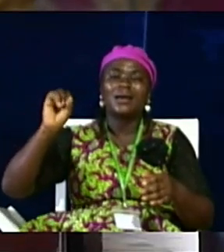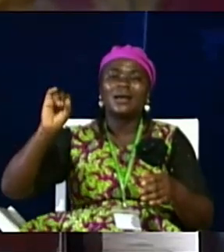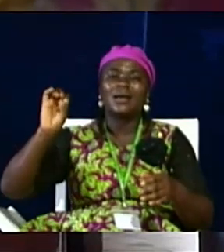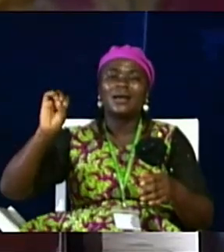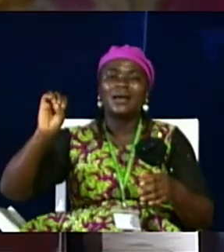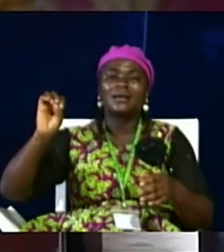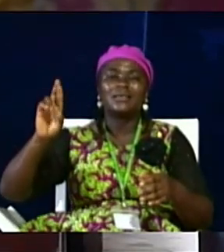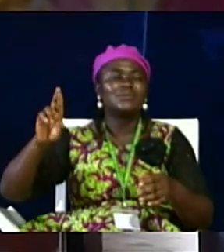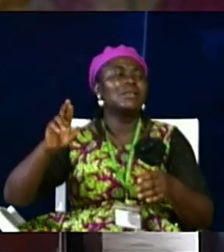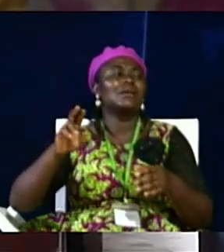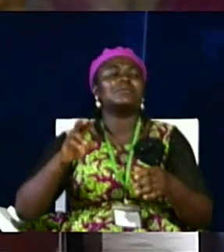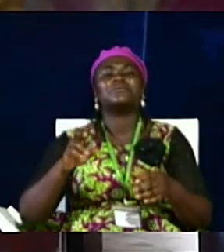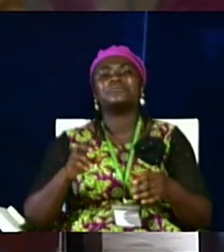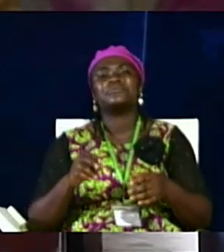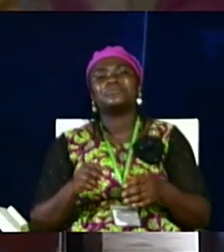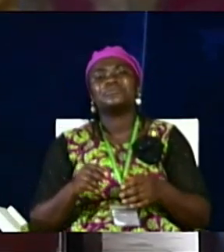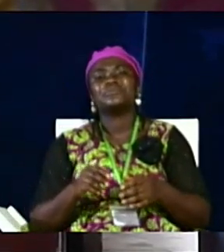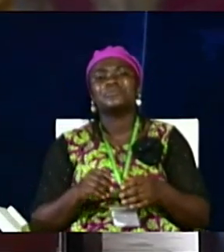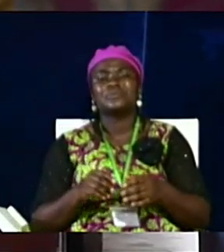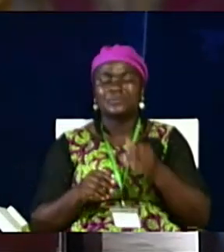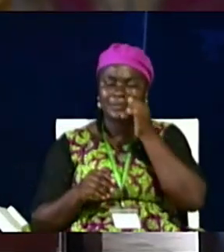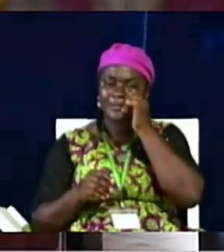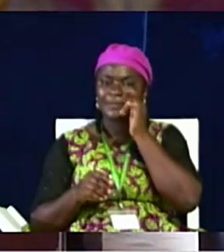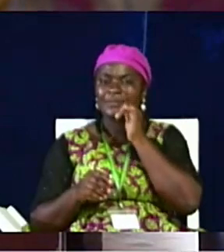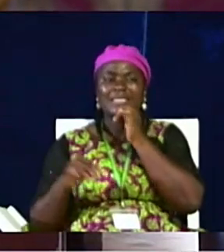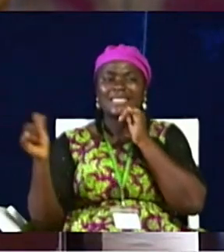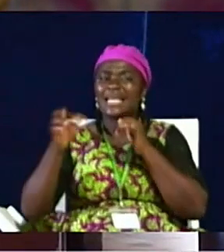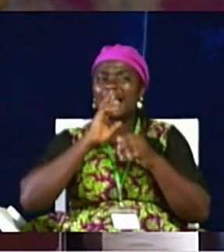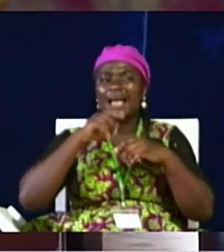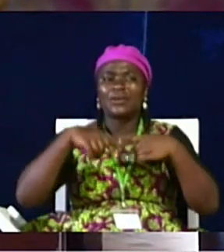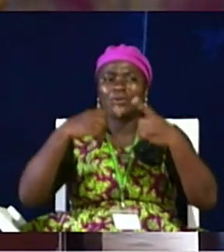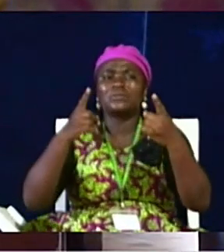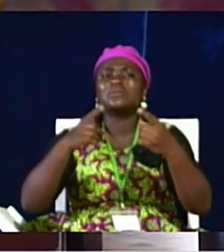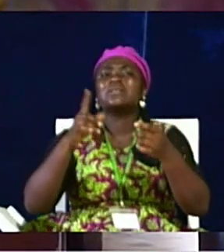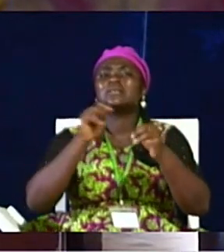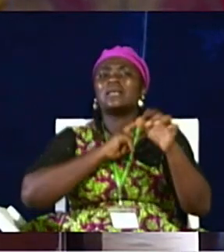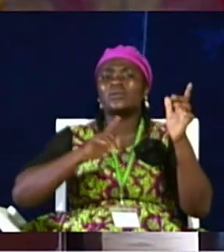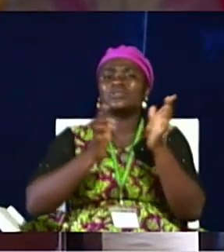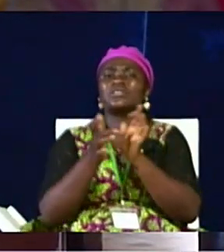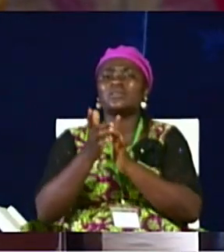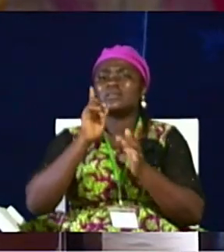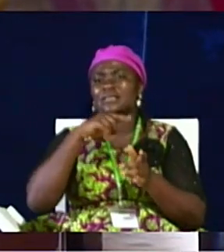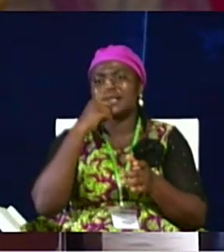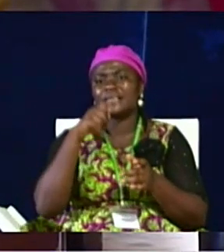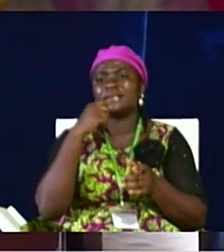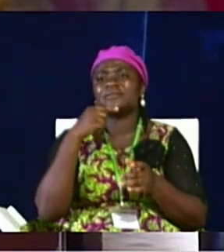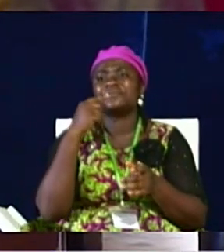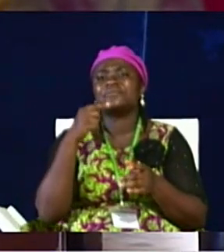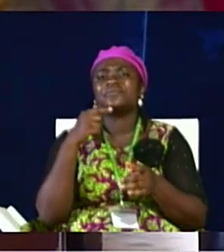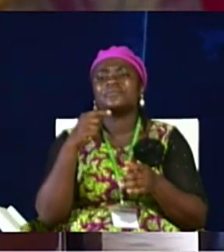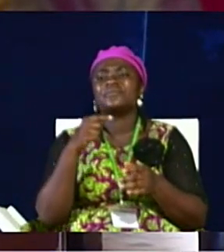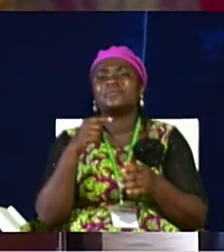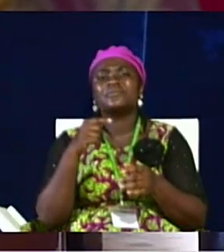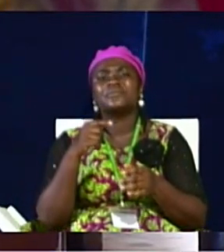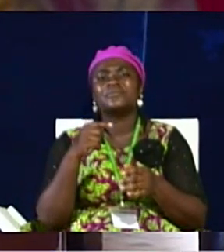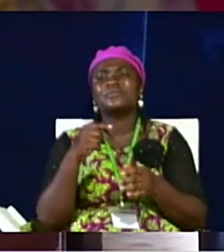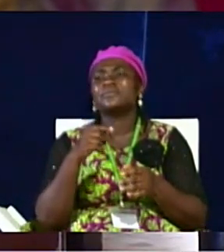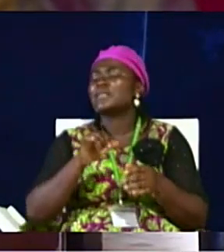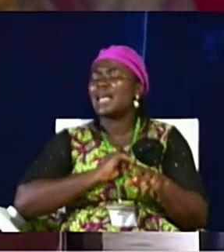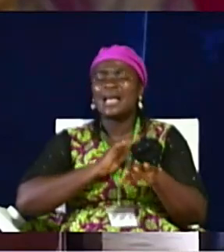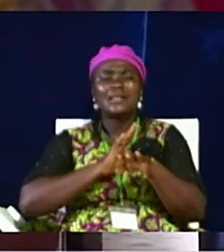no man had condemned me. They've all gone. And then the Lord Jesus says something. Neither do I condemn